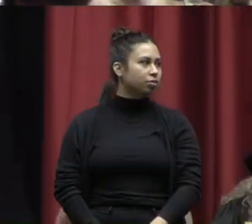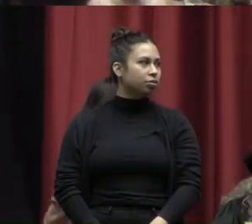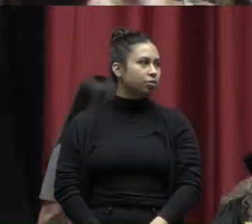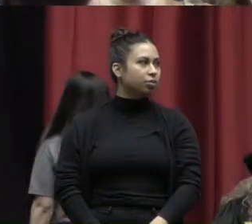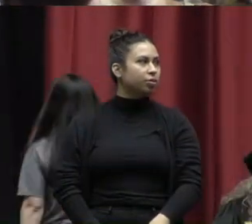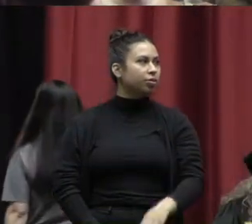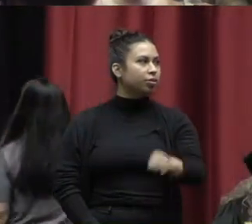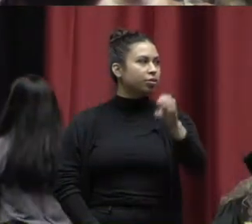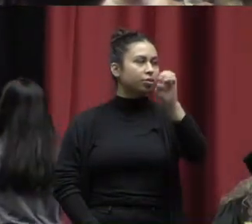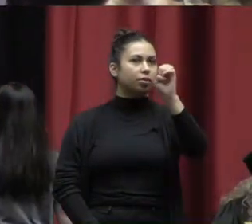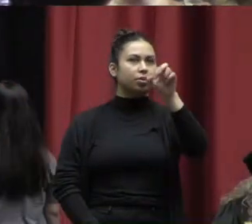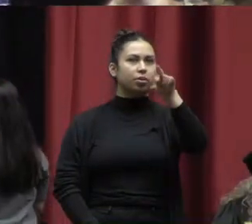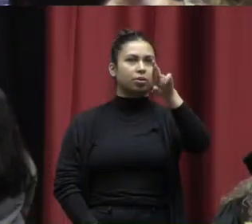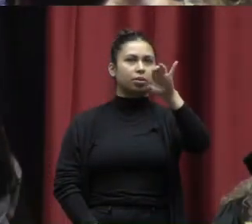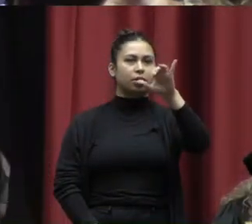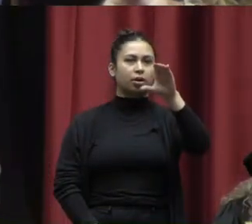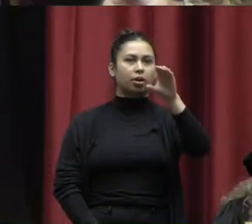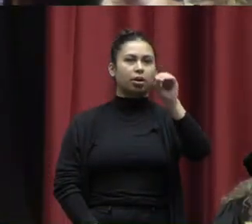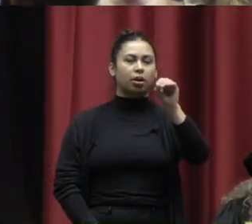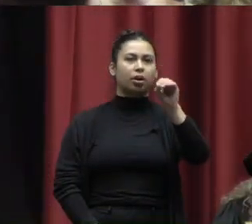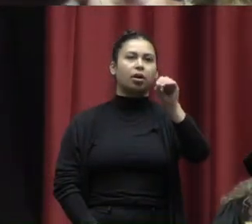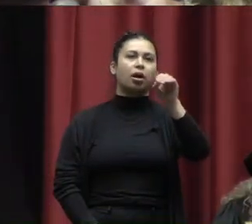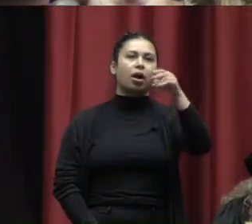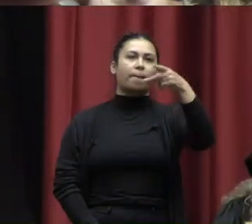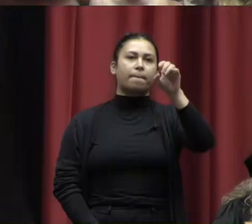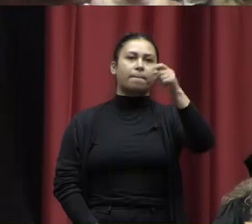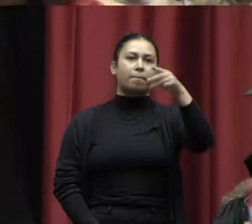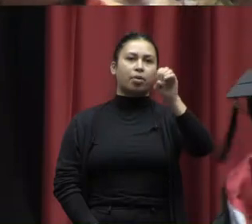Harold Pope Jr.